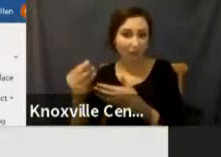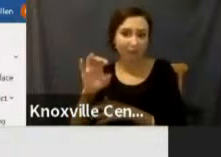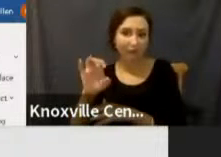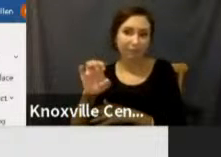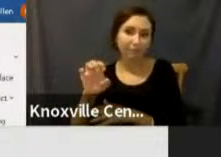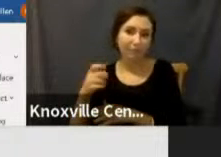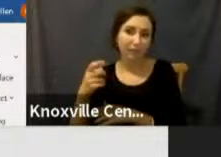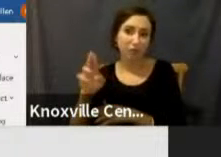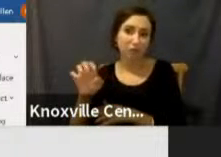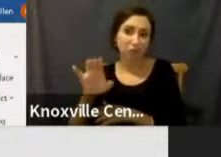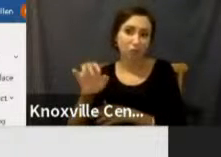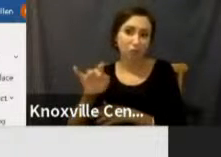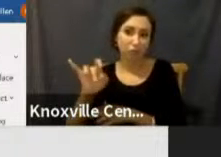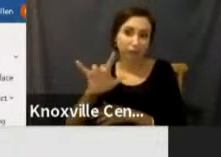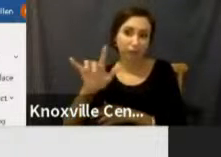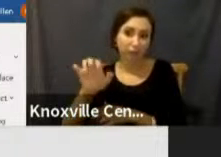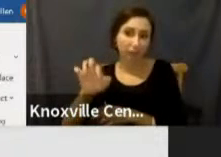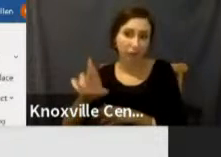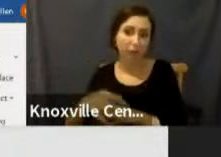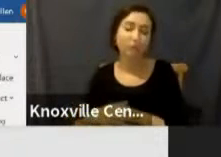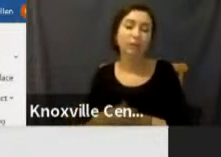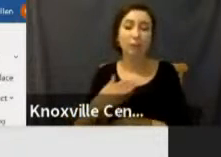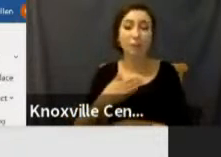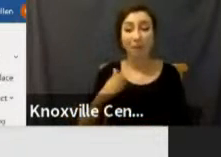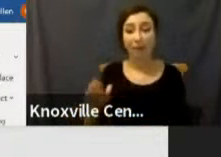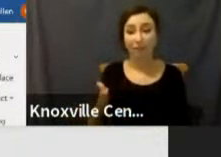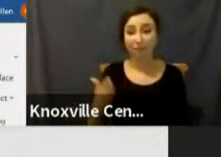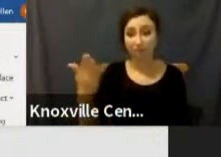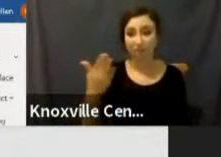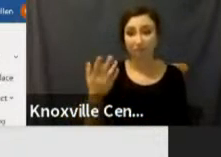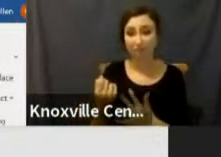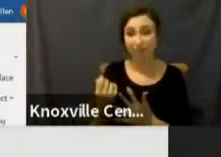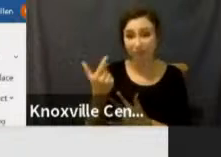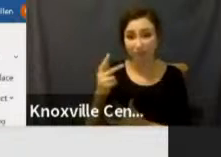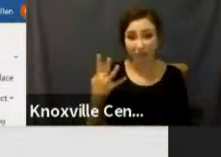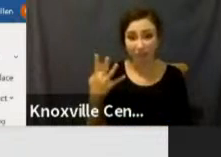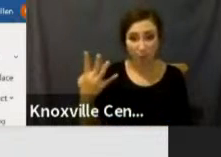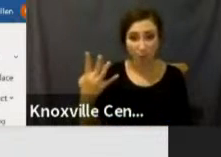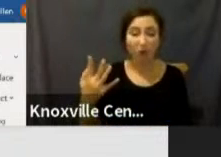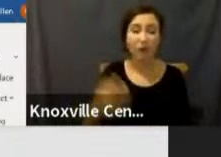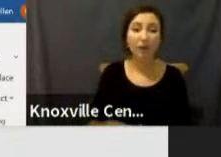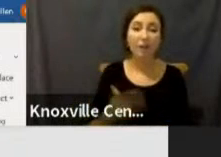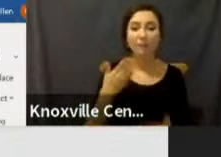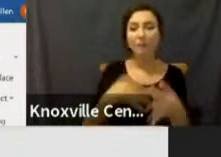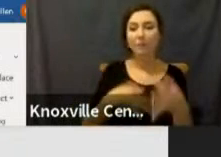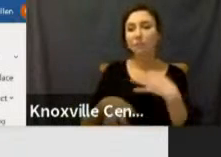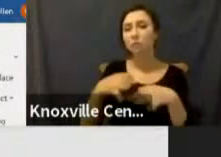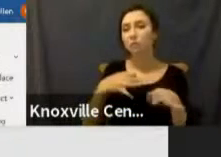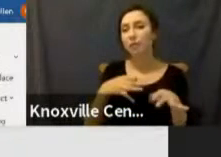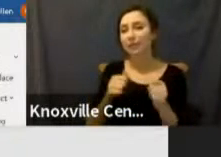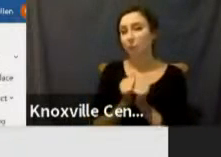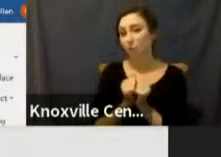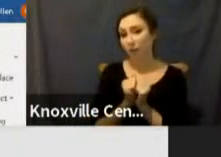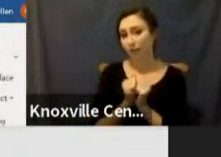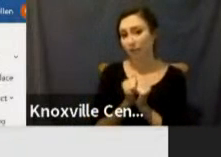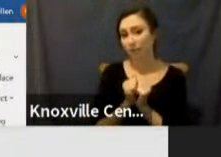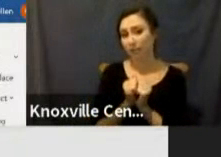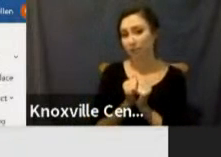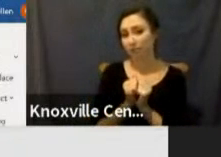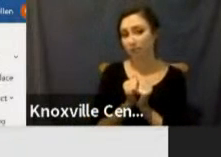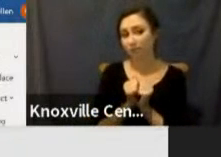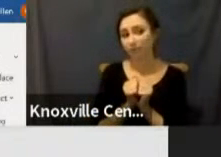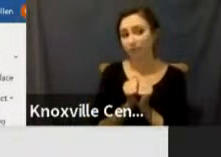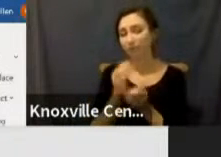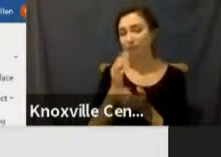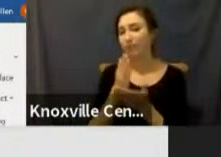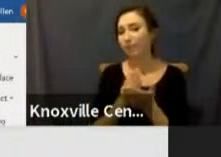So my suggestion would be to remove 4, or maybe replace it with some sort